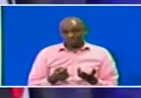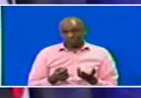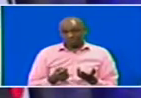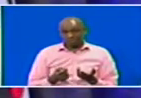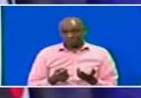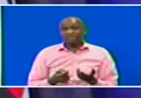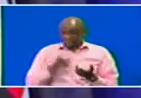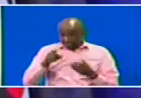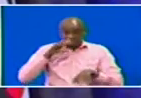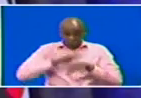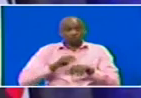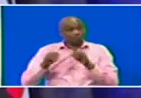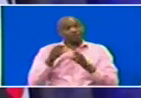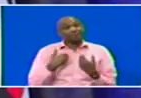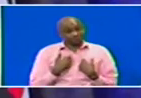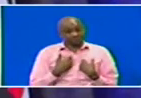Still no movement.